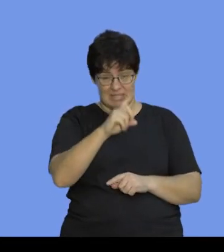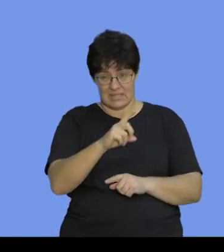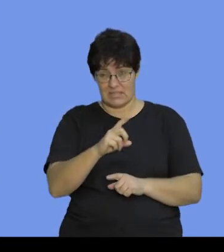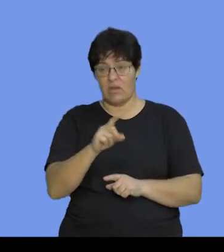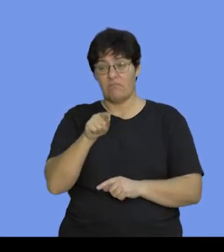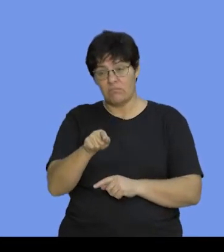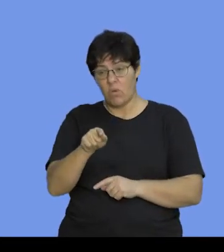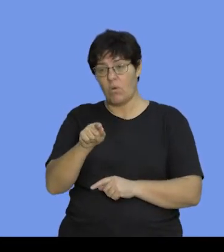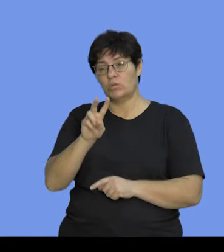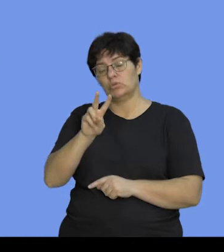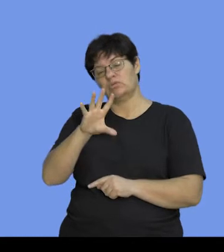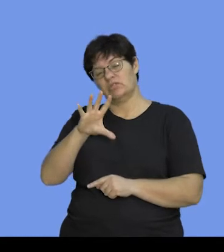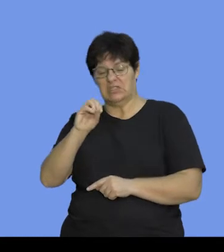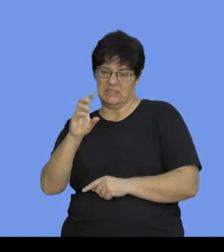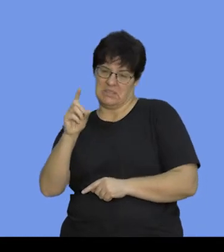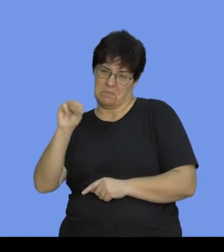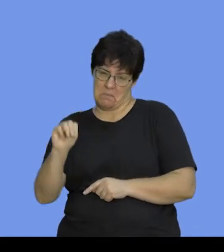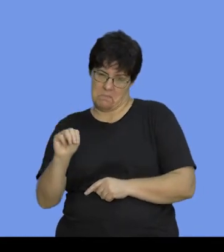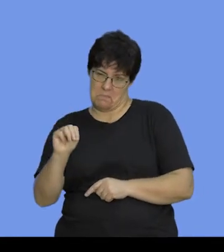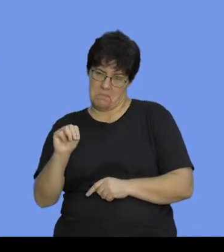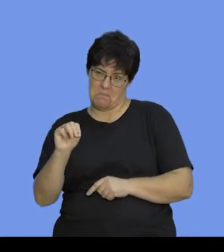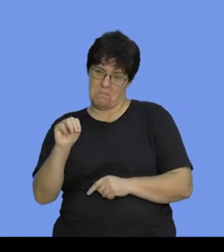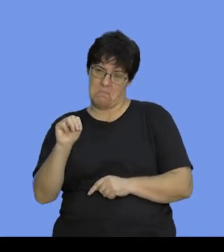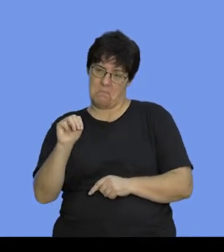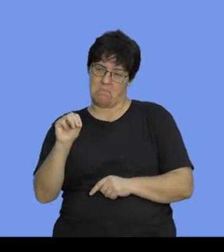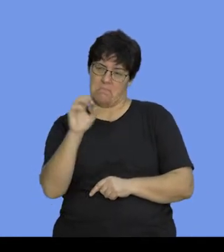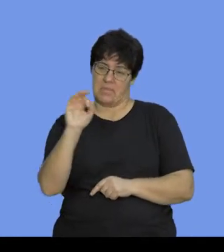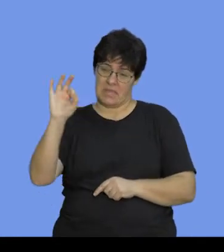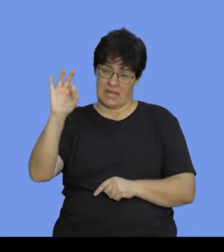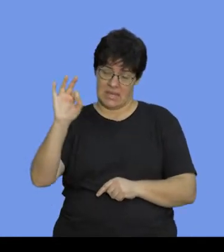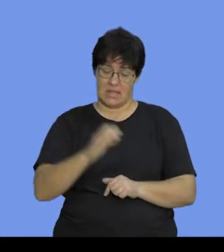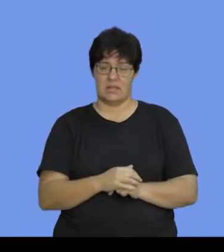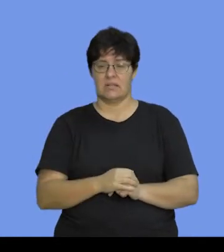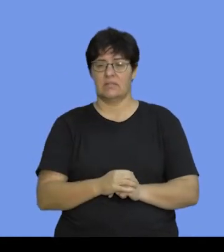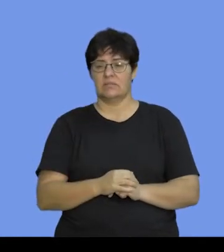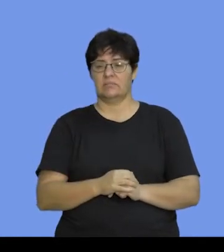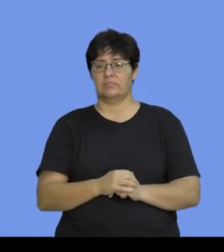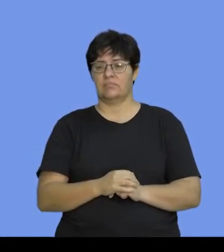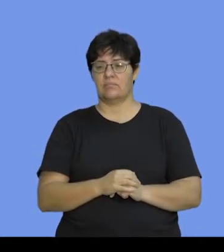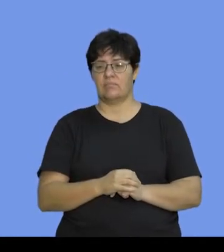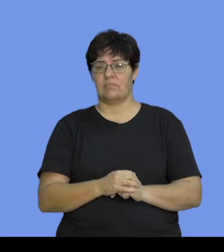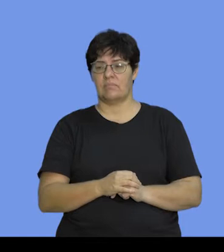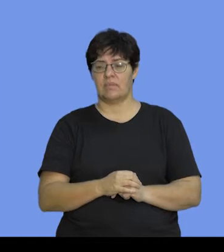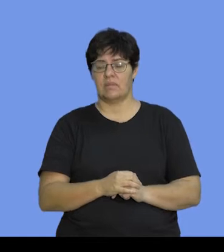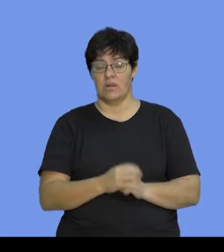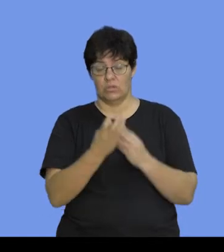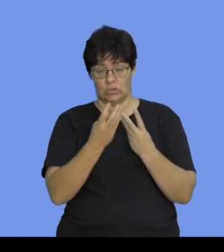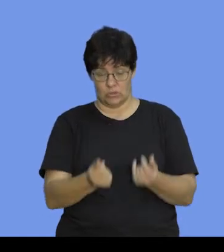250 cubic decimeters, okay? And then we want to understand what is the actual